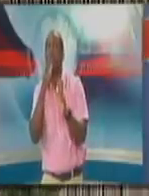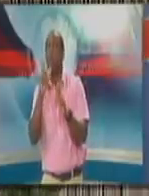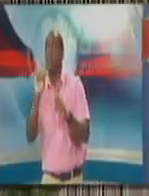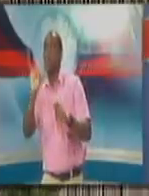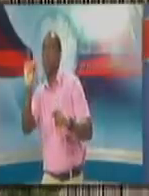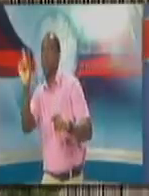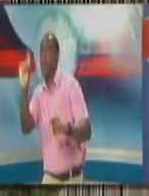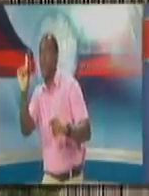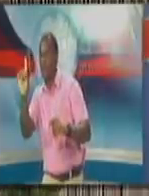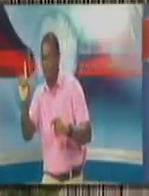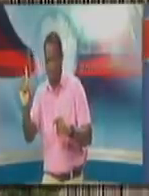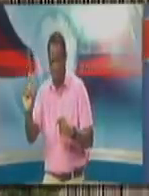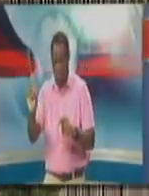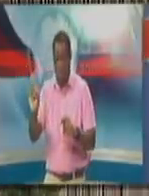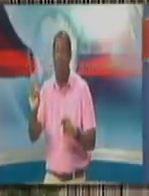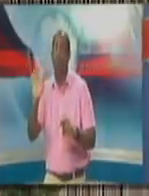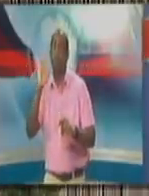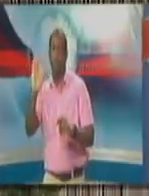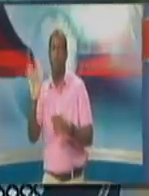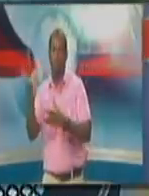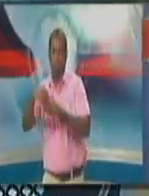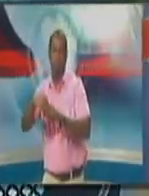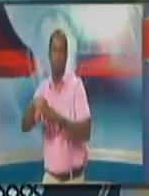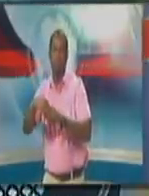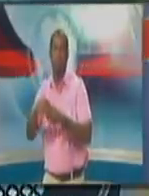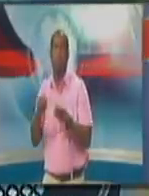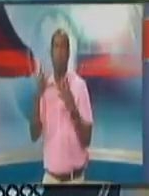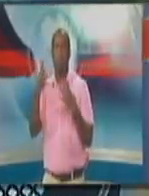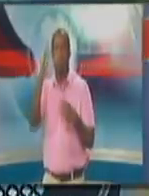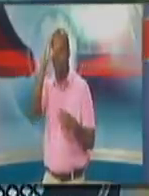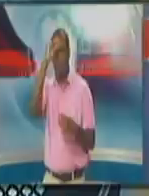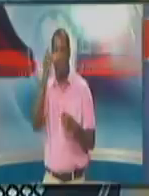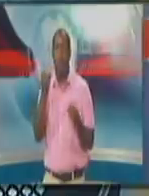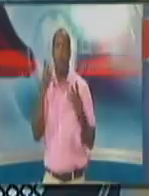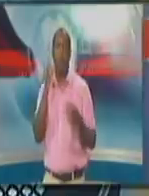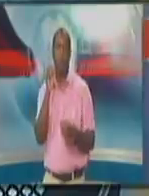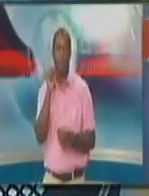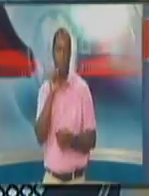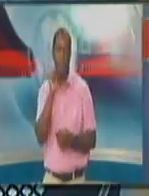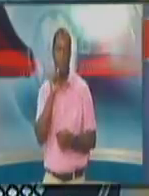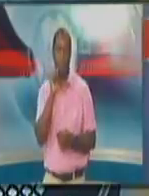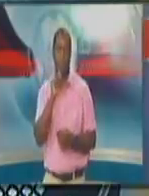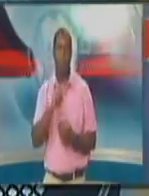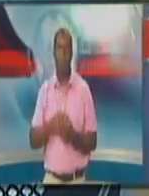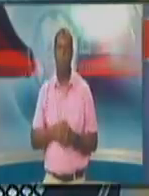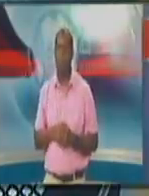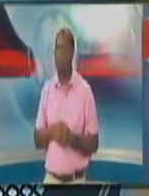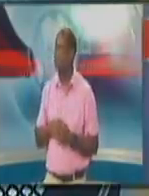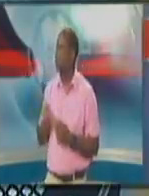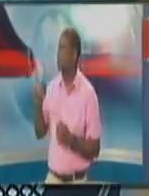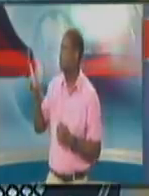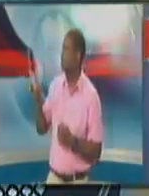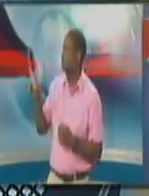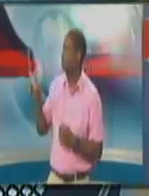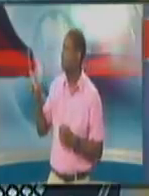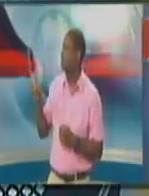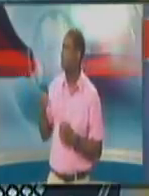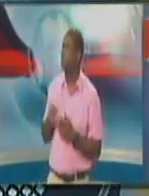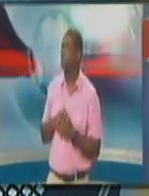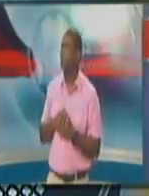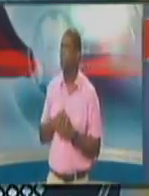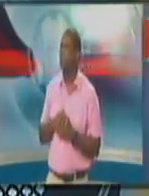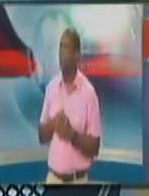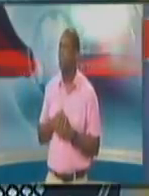I think there's Dr. Othello. Dr. Othello. Yes. With regard to the national, I think the question was about the national mental health